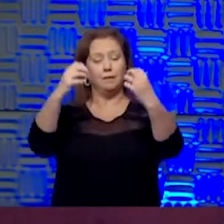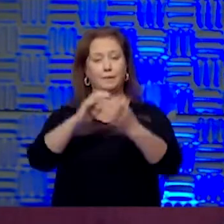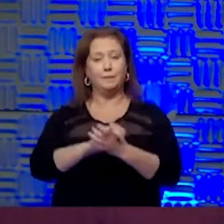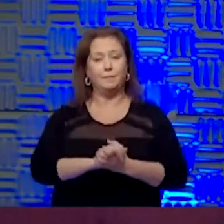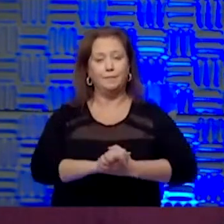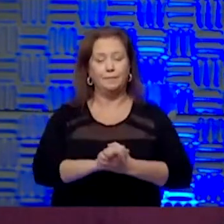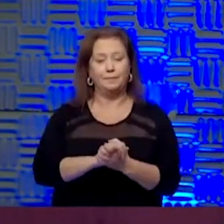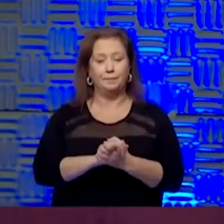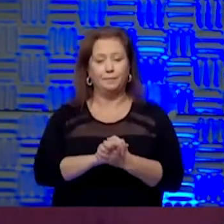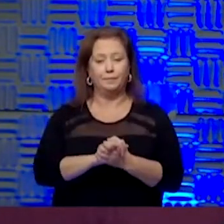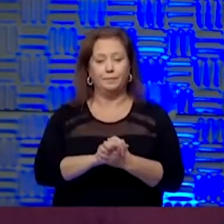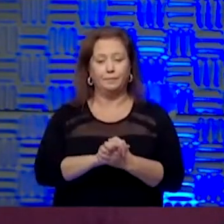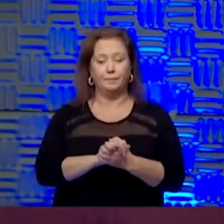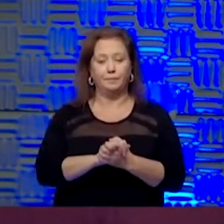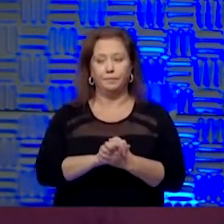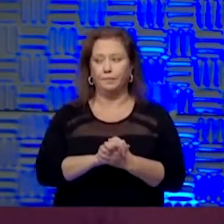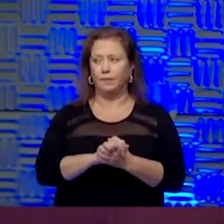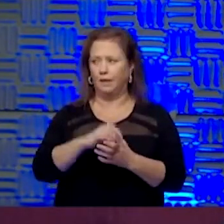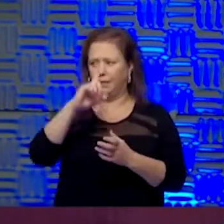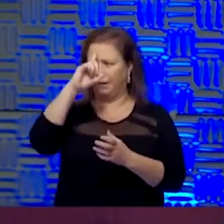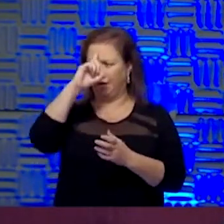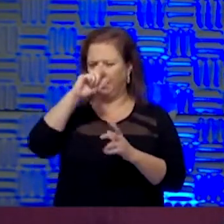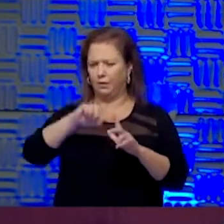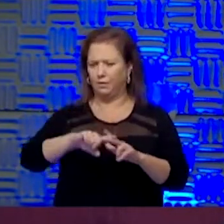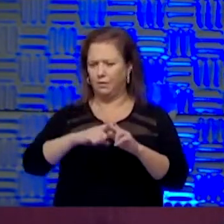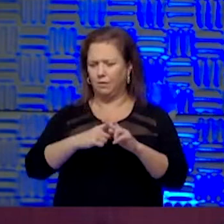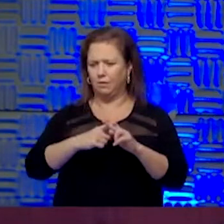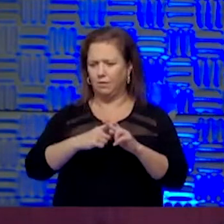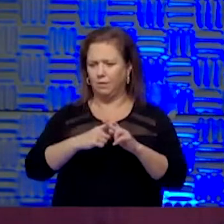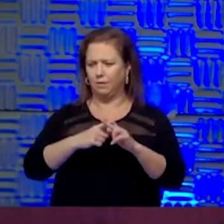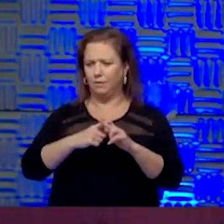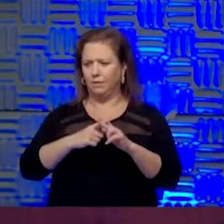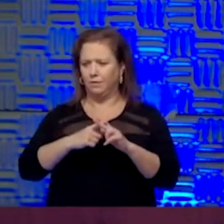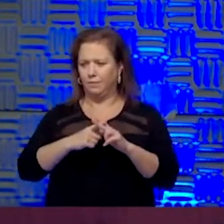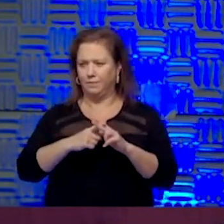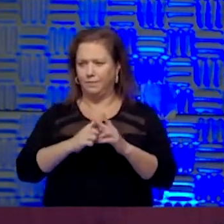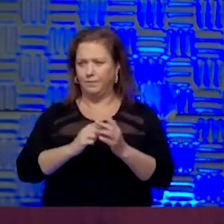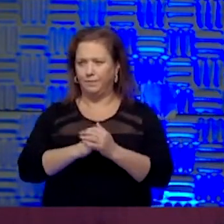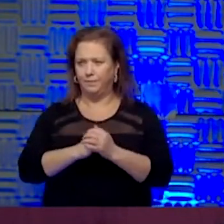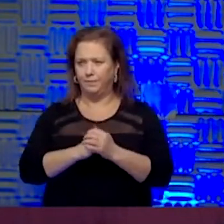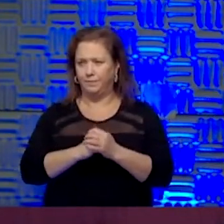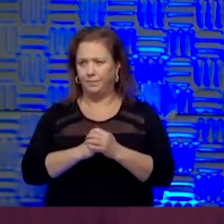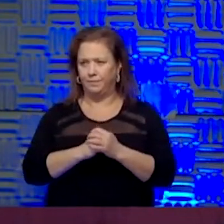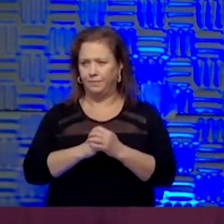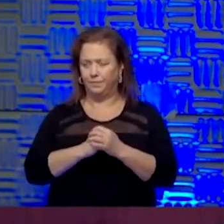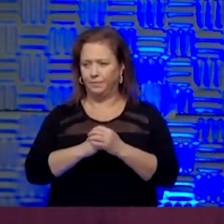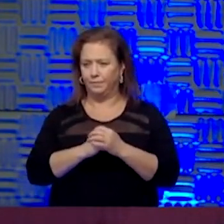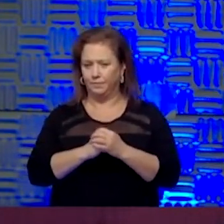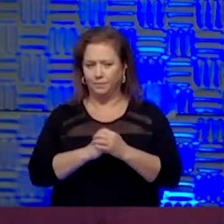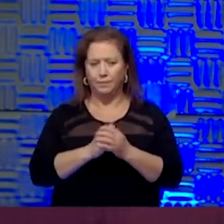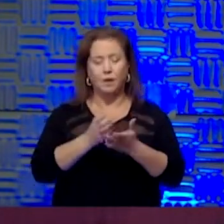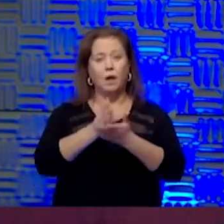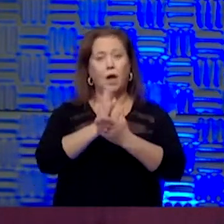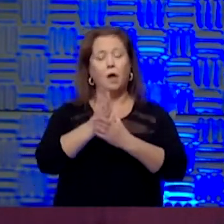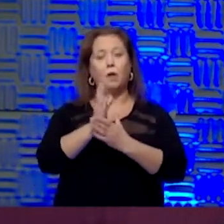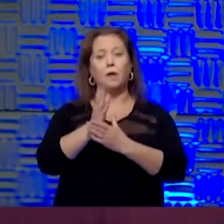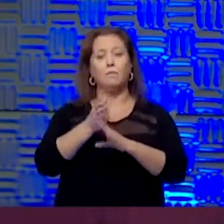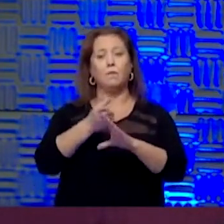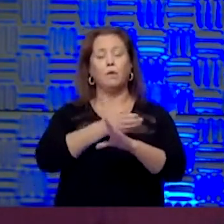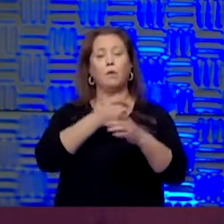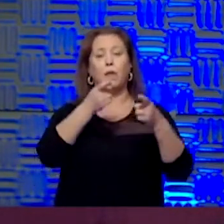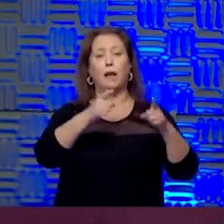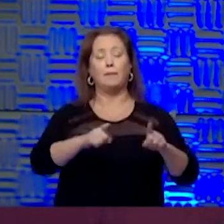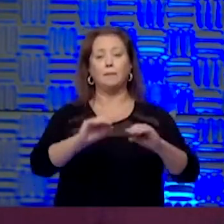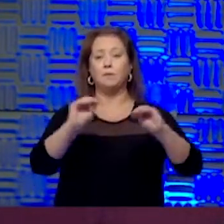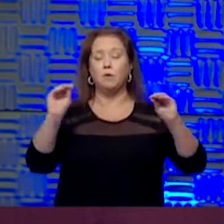I thought I heard one just start a moment ago. All right, before that happens then, if